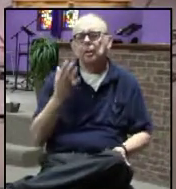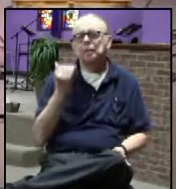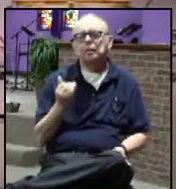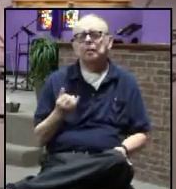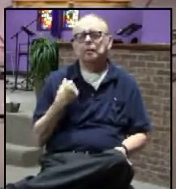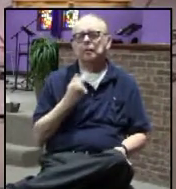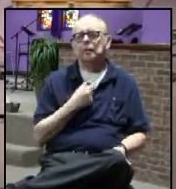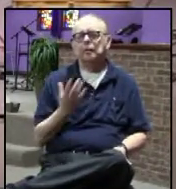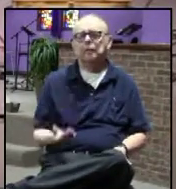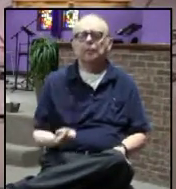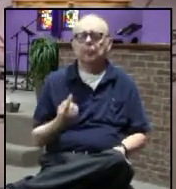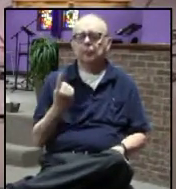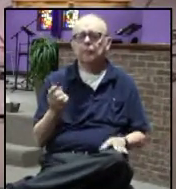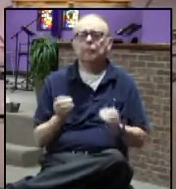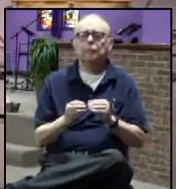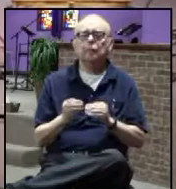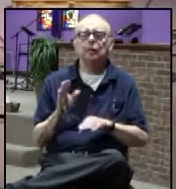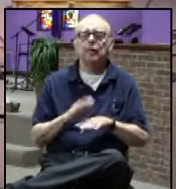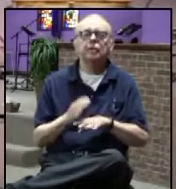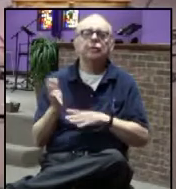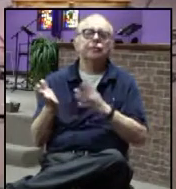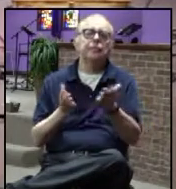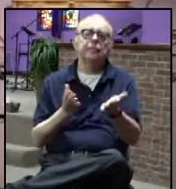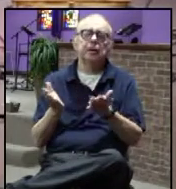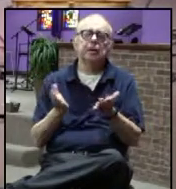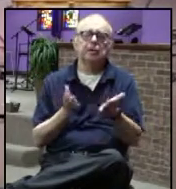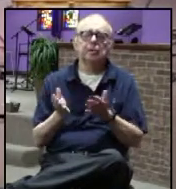Because we're here for more than just serving